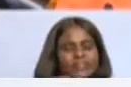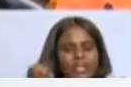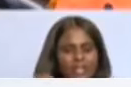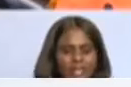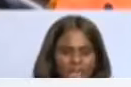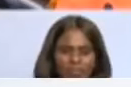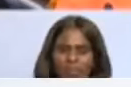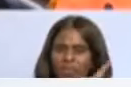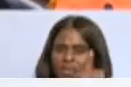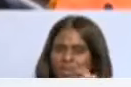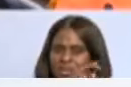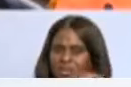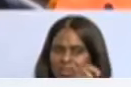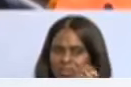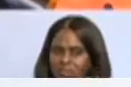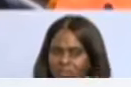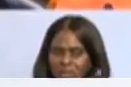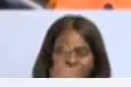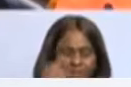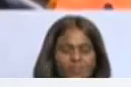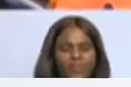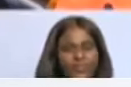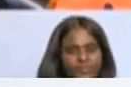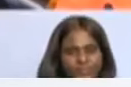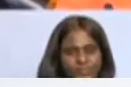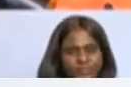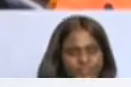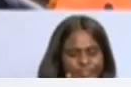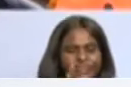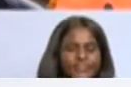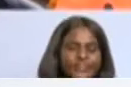a model for industrialization and job creation.